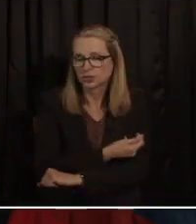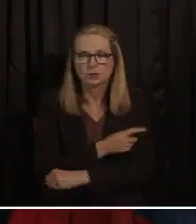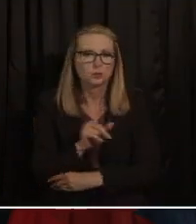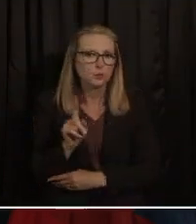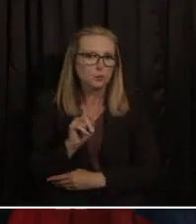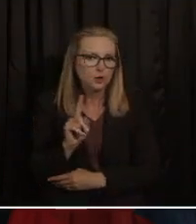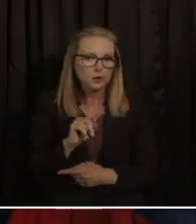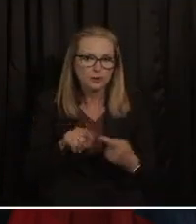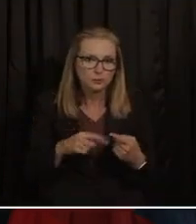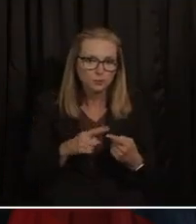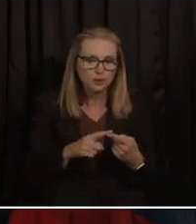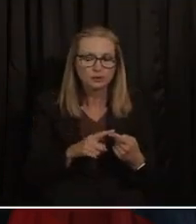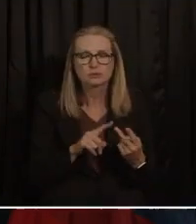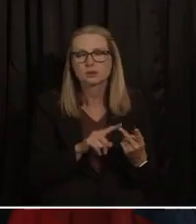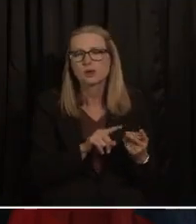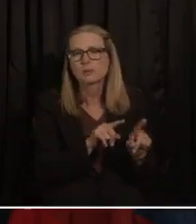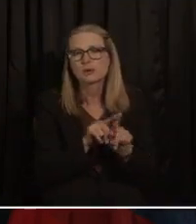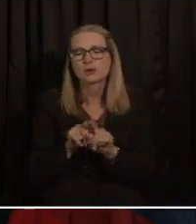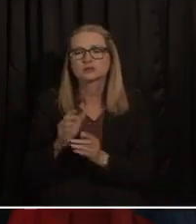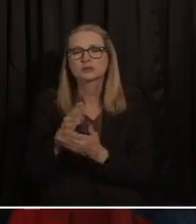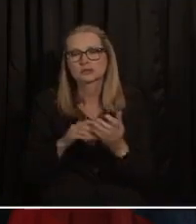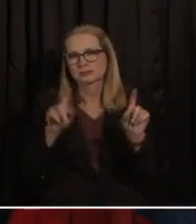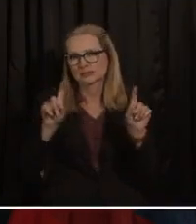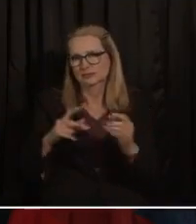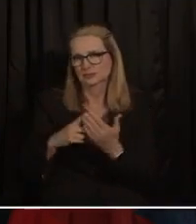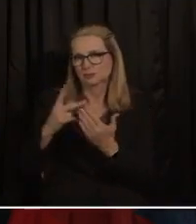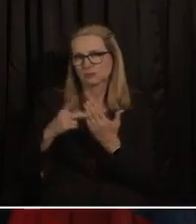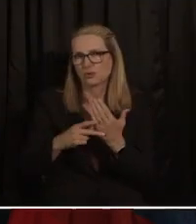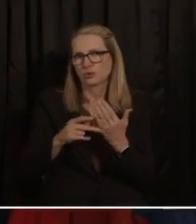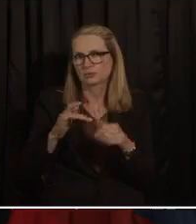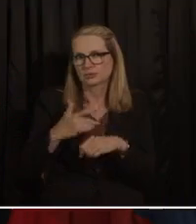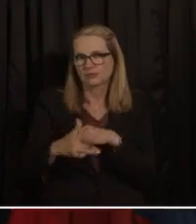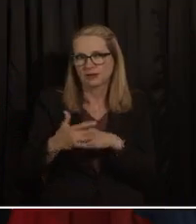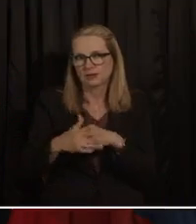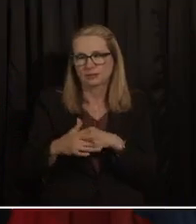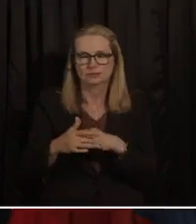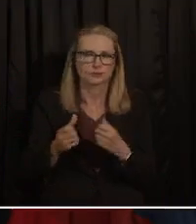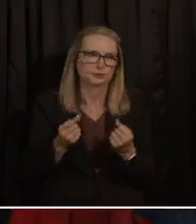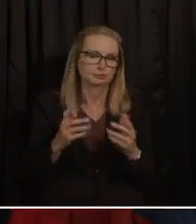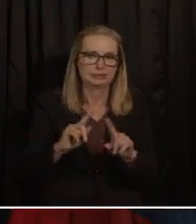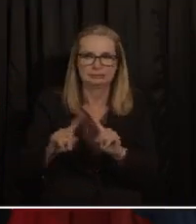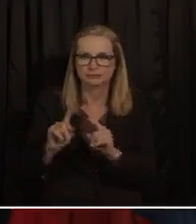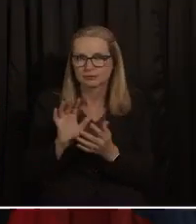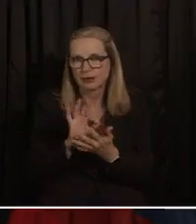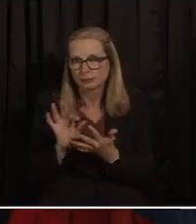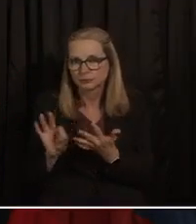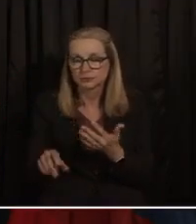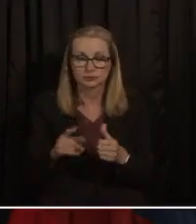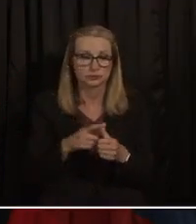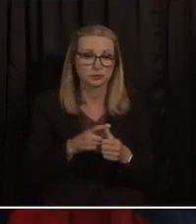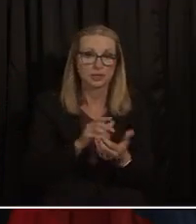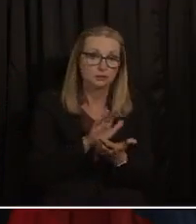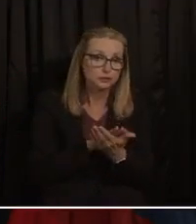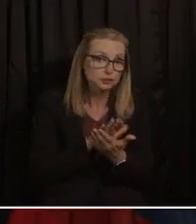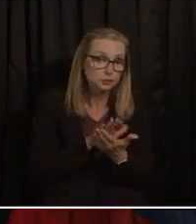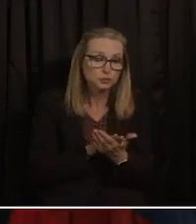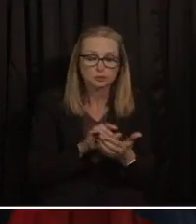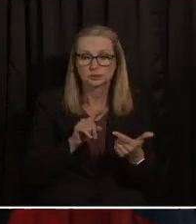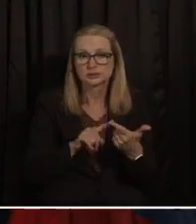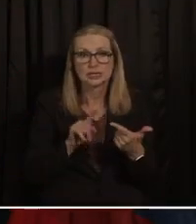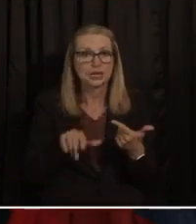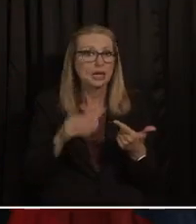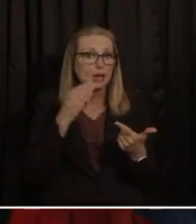innovative testing programs in our state. There's a testing available in so many different ways, through schools, Binex at